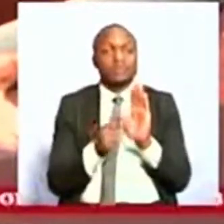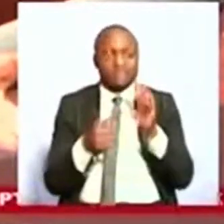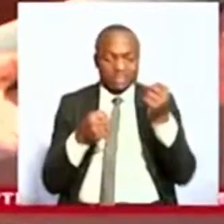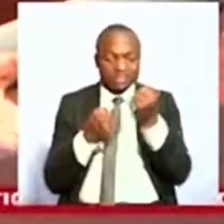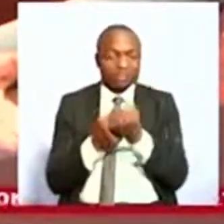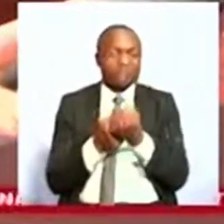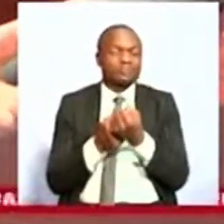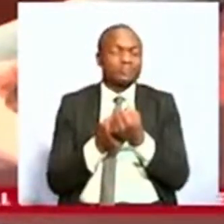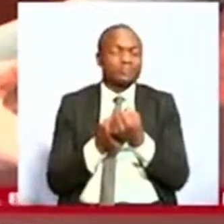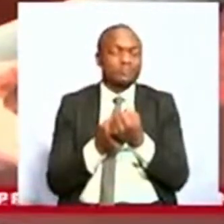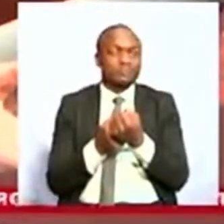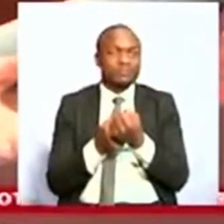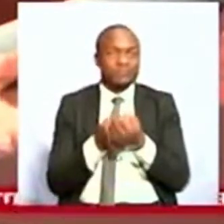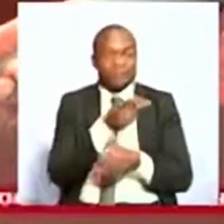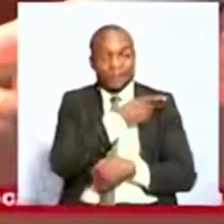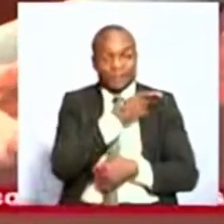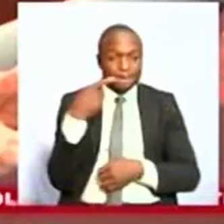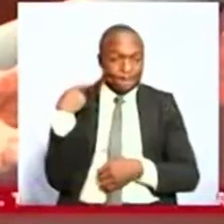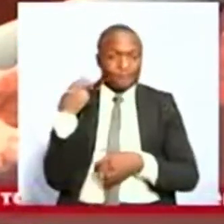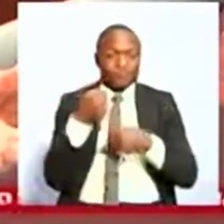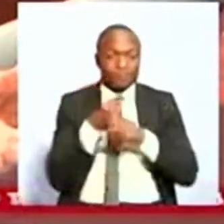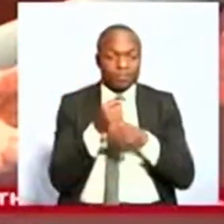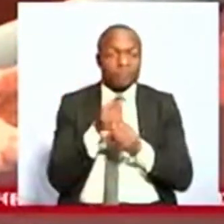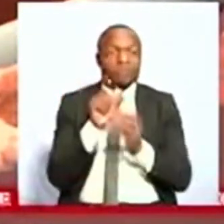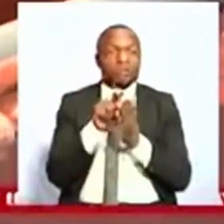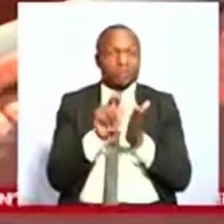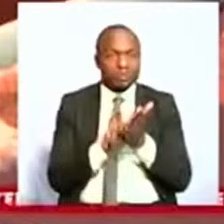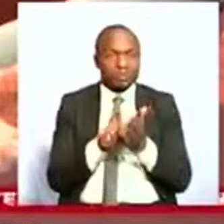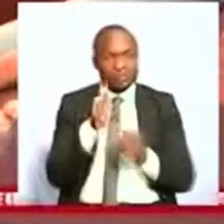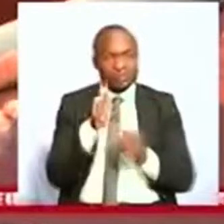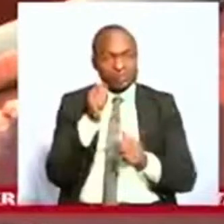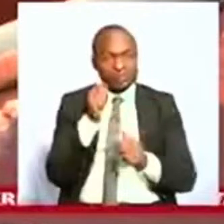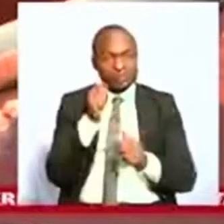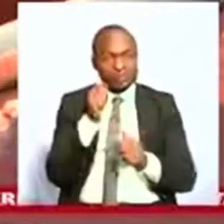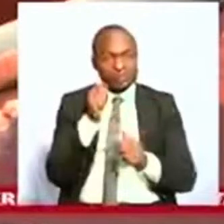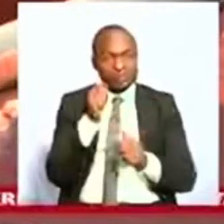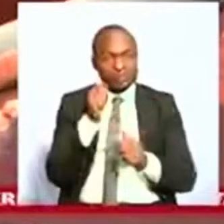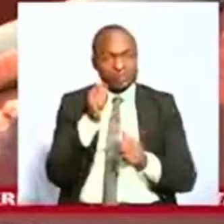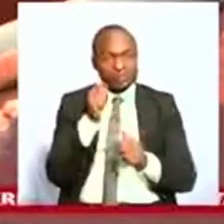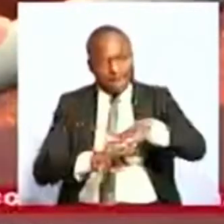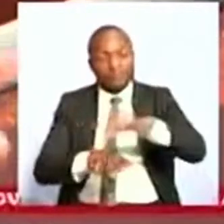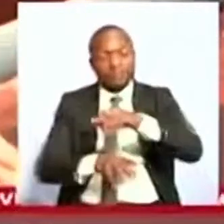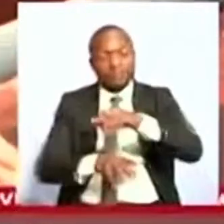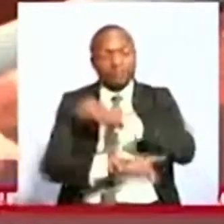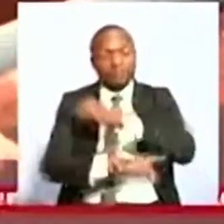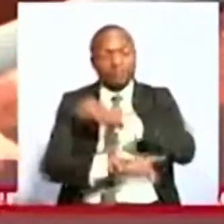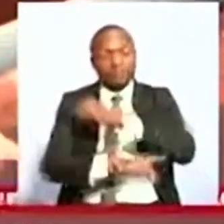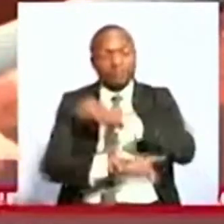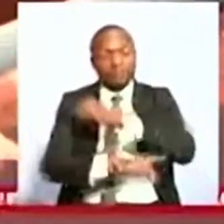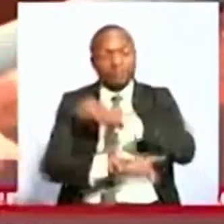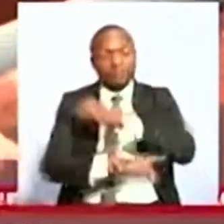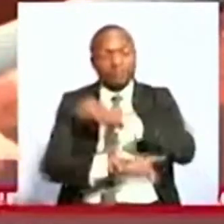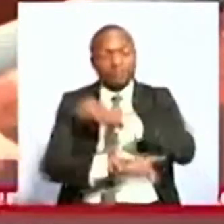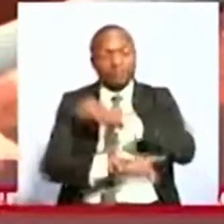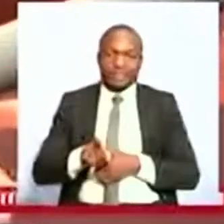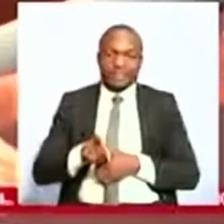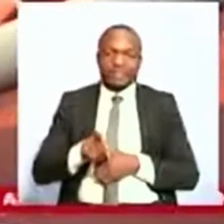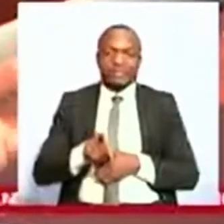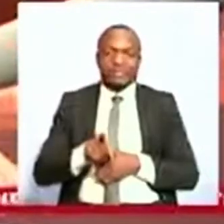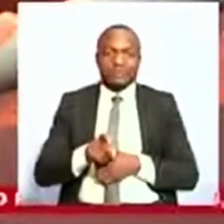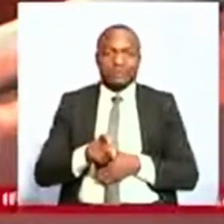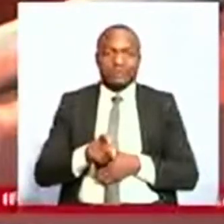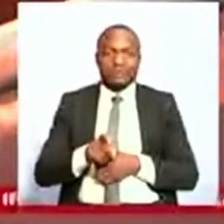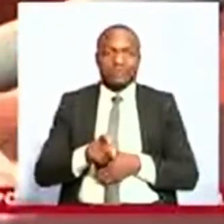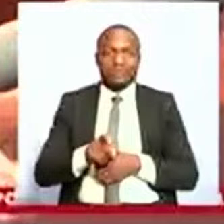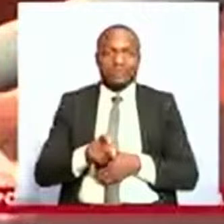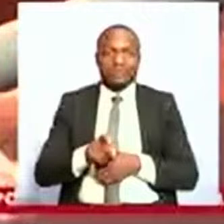empowers Parliament to come up with laws which allow for the death penalty. The law generally should be certain. So if